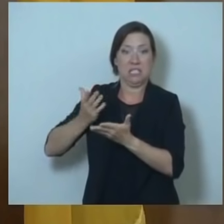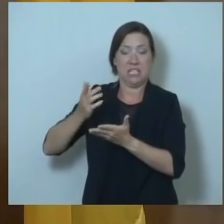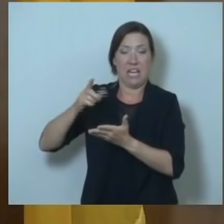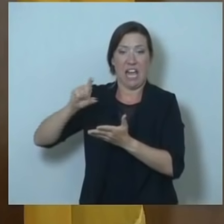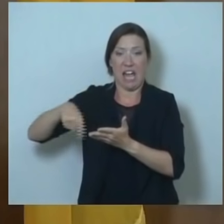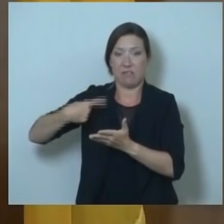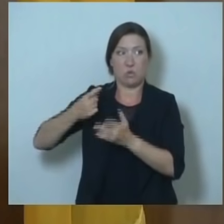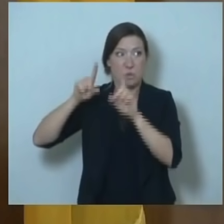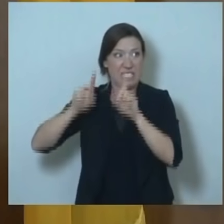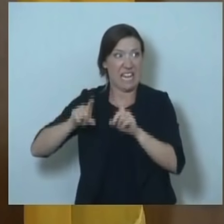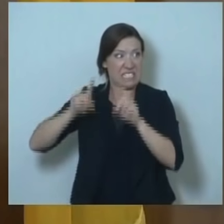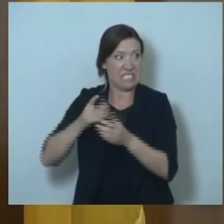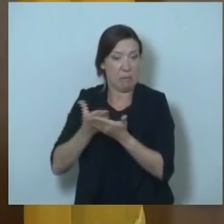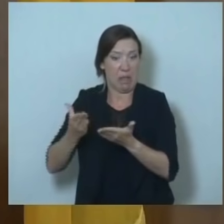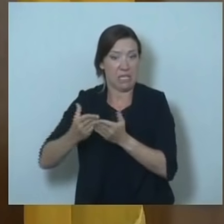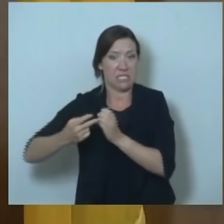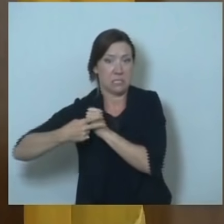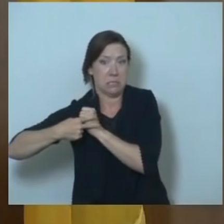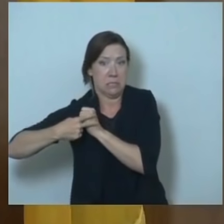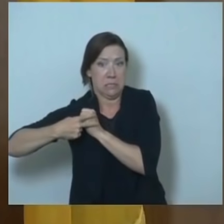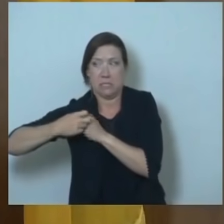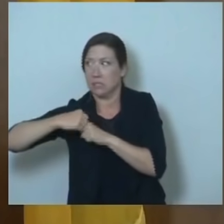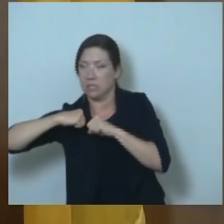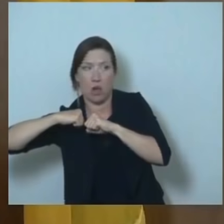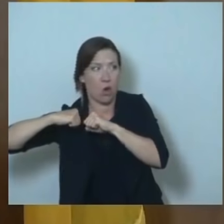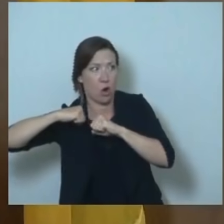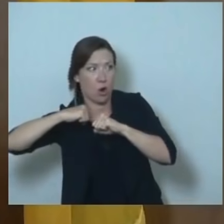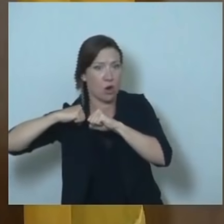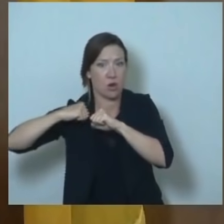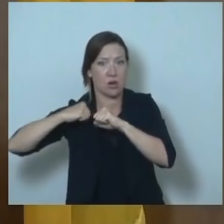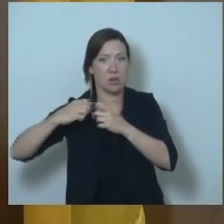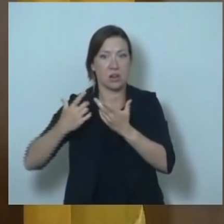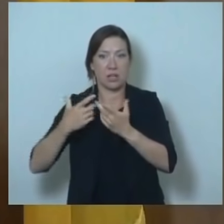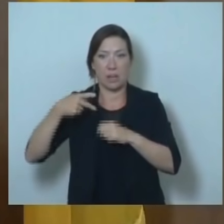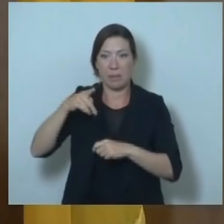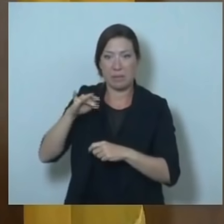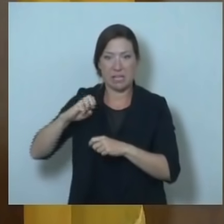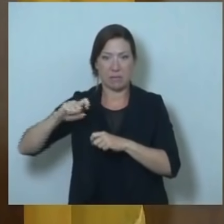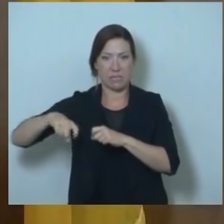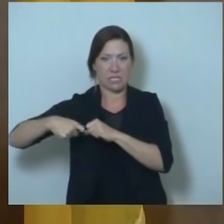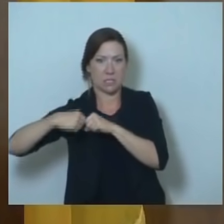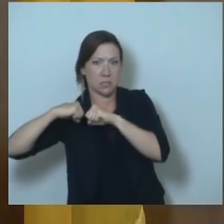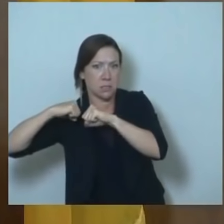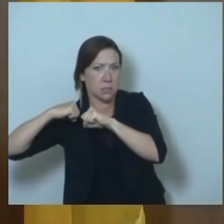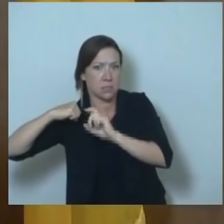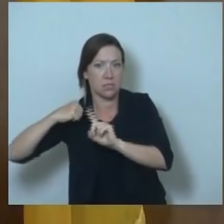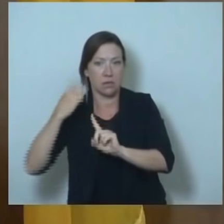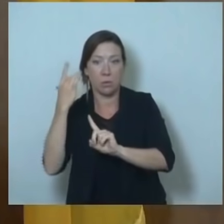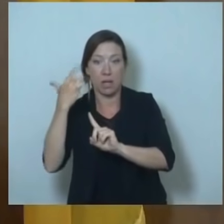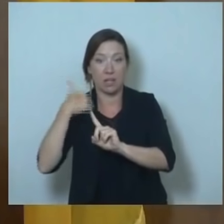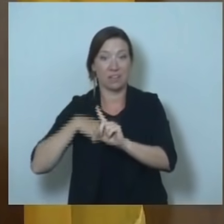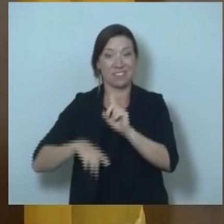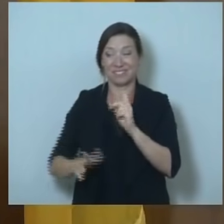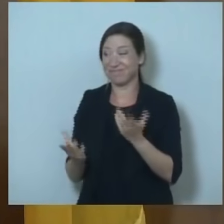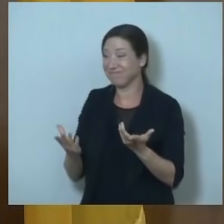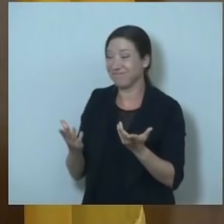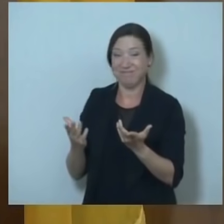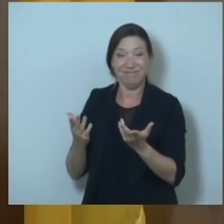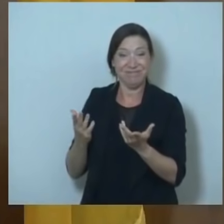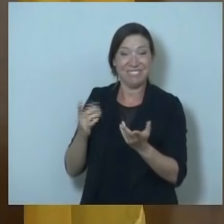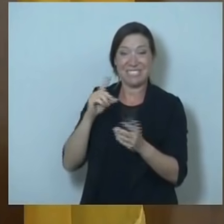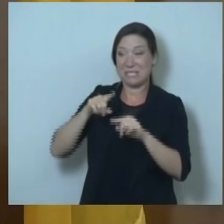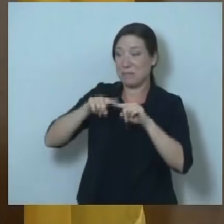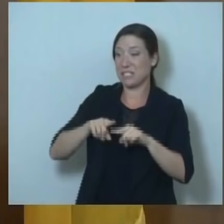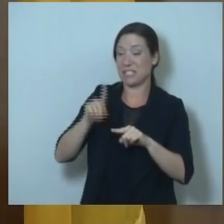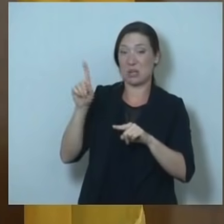testing supplies and PPE supplies, because that gets interrupted depending upon where these deliveries to